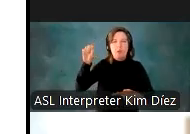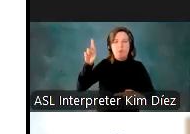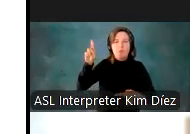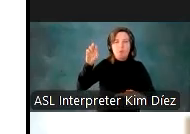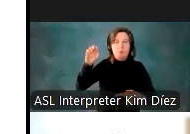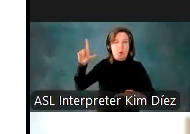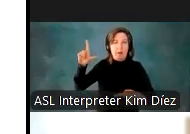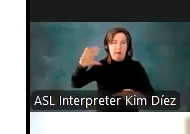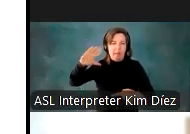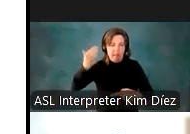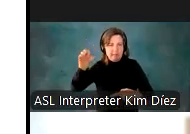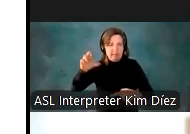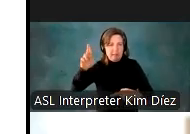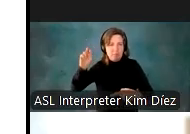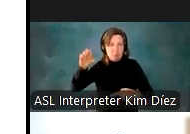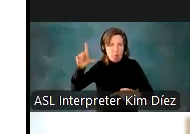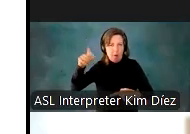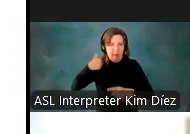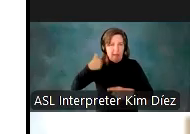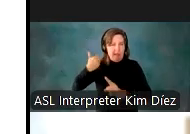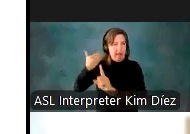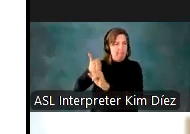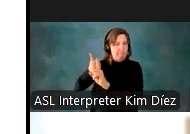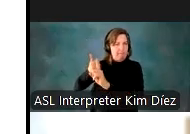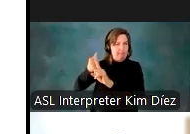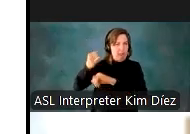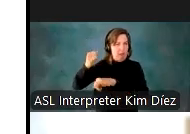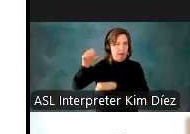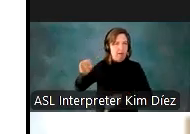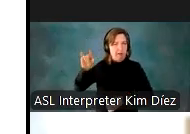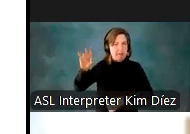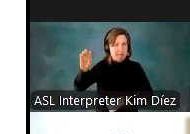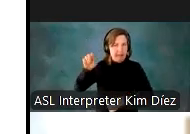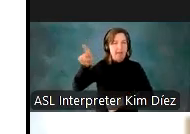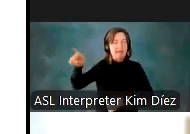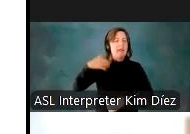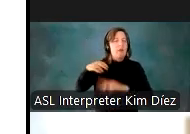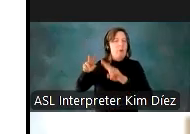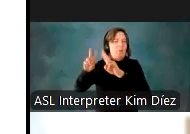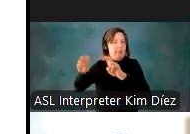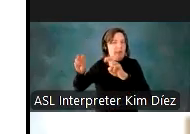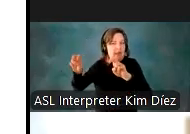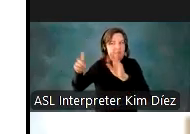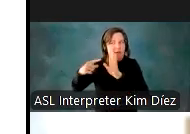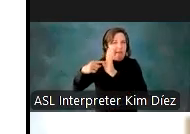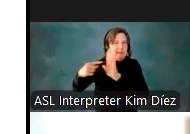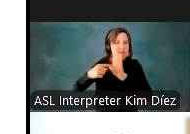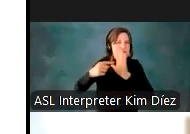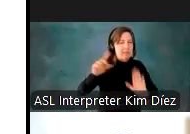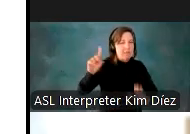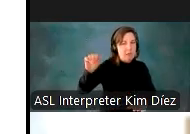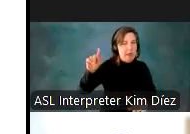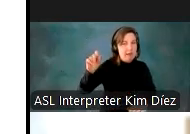there's a Cornell site where there's some analysis and display of the data. Maybe we could put that